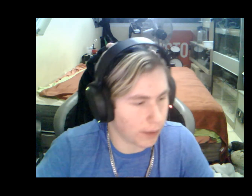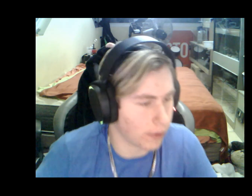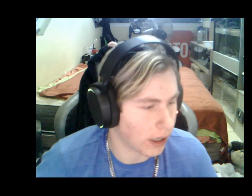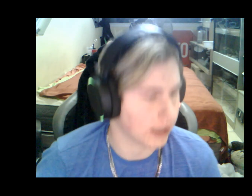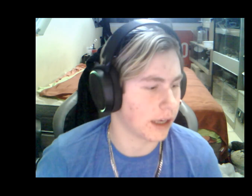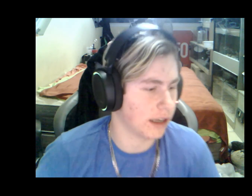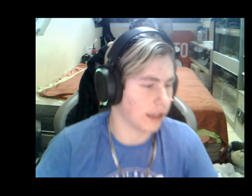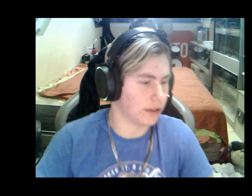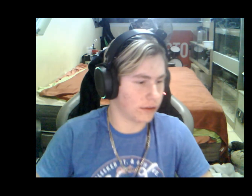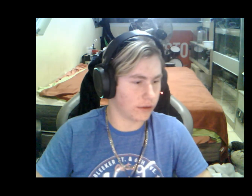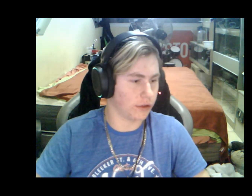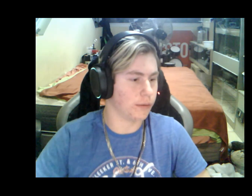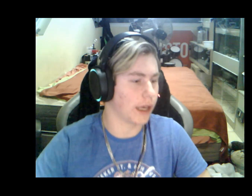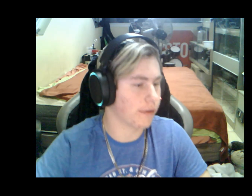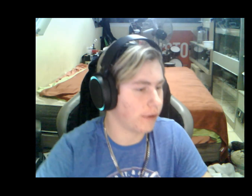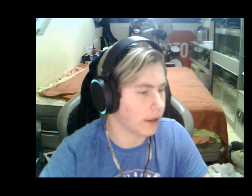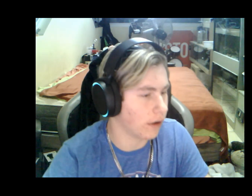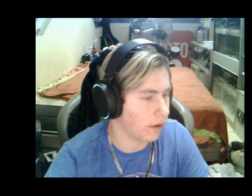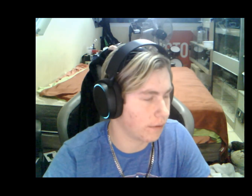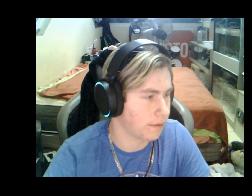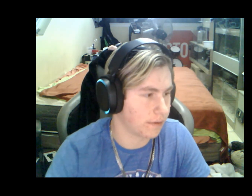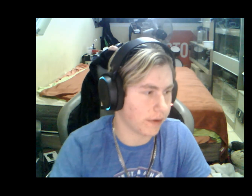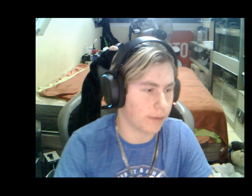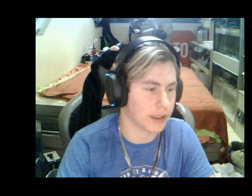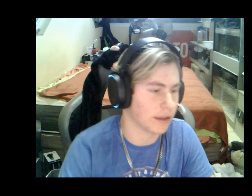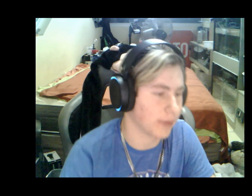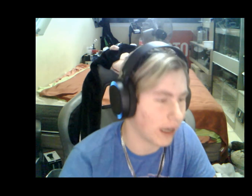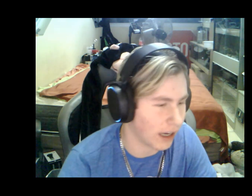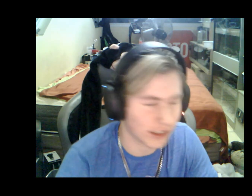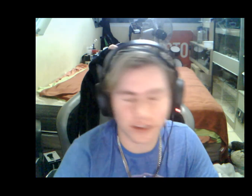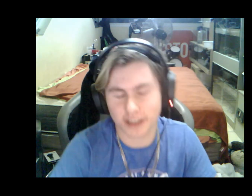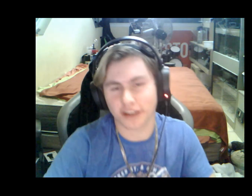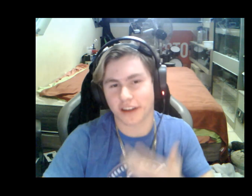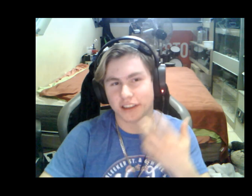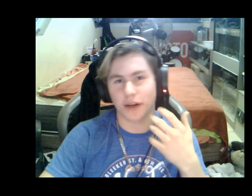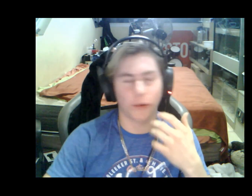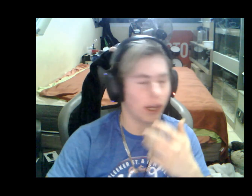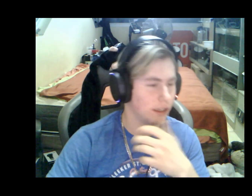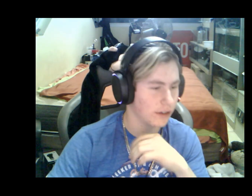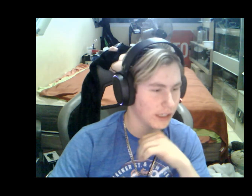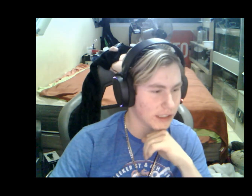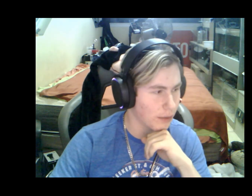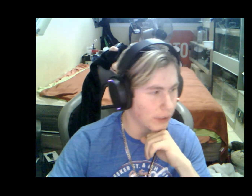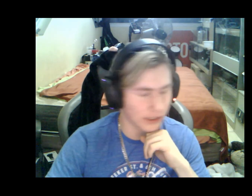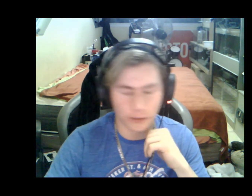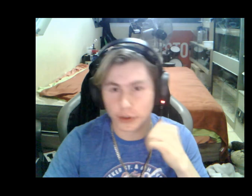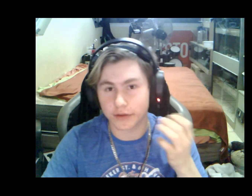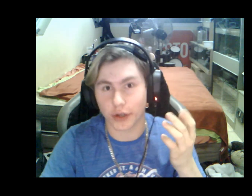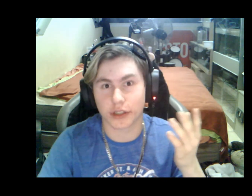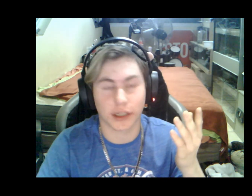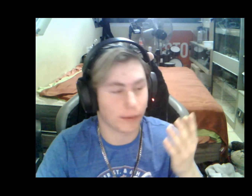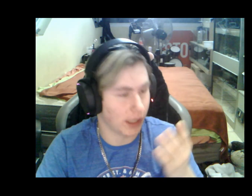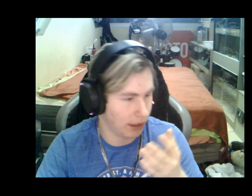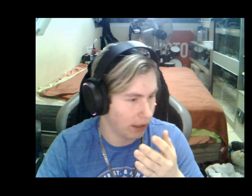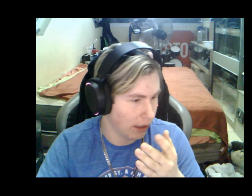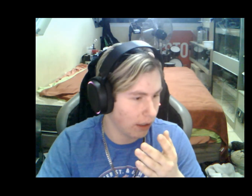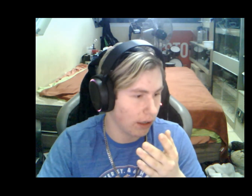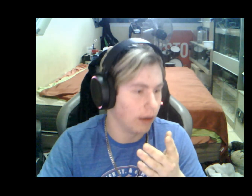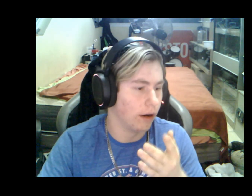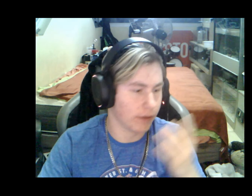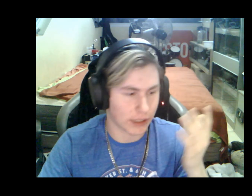most people, right? They do make fun of our president, but I genuinely don't understand why. You know, he is our president. We voted him